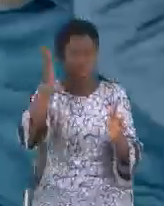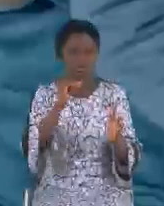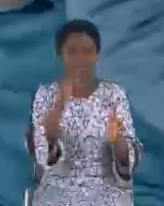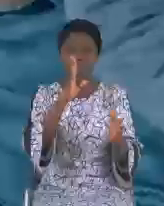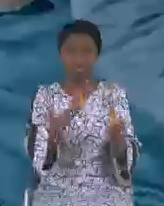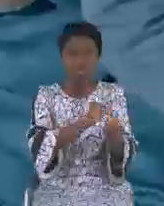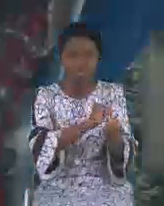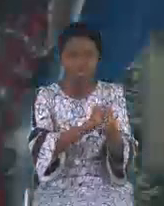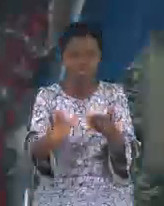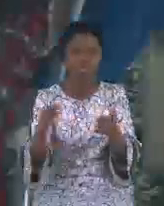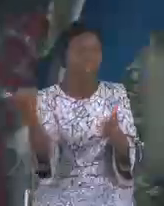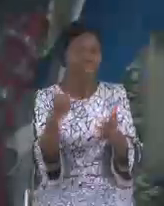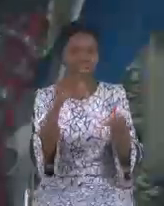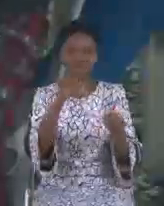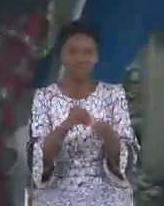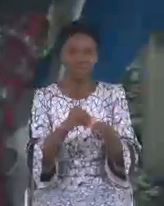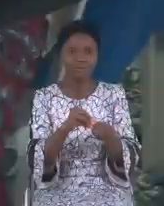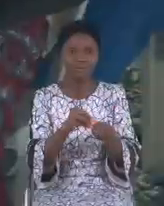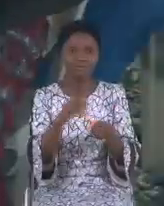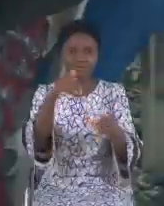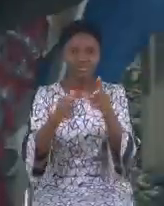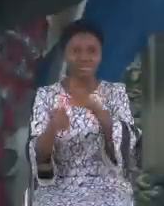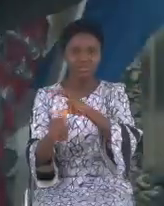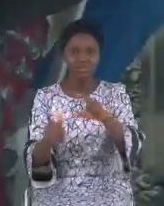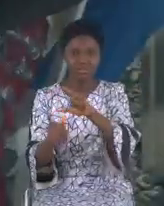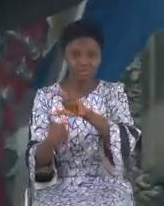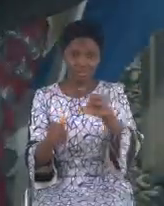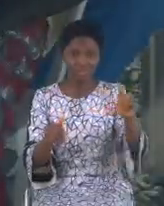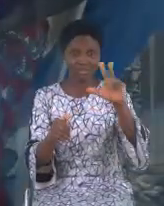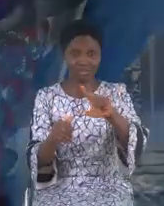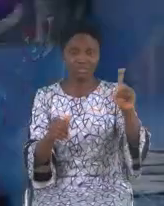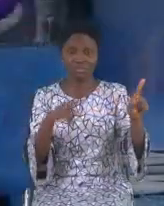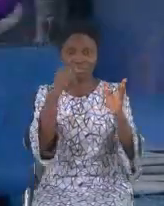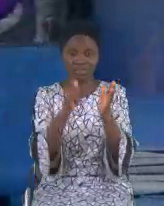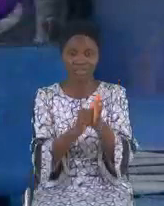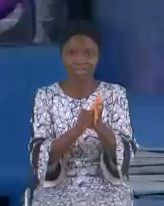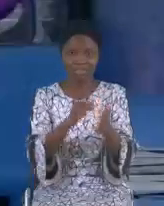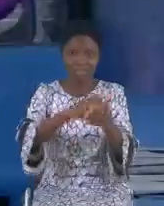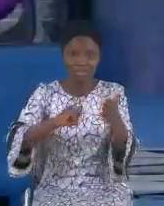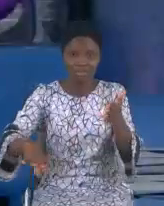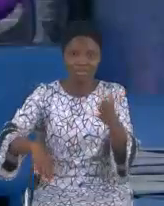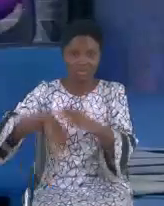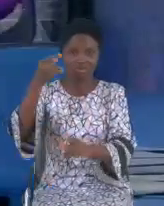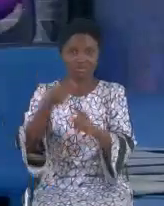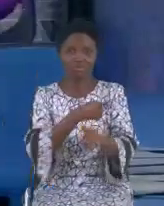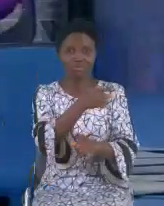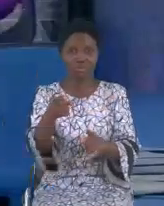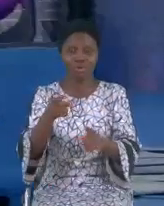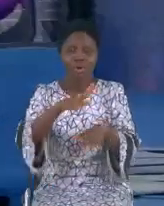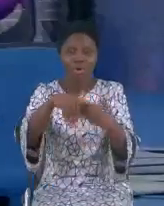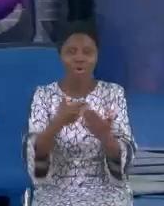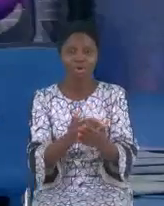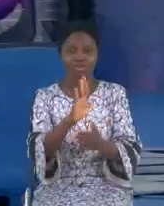Look at verse 31. In verse 31, it says, cast away from you all your transgressions.